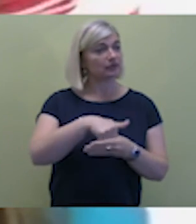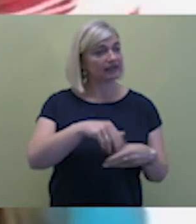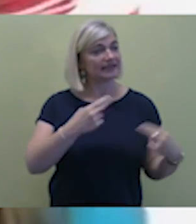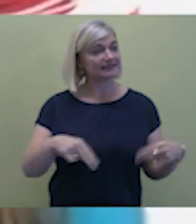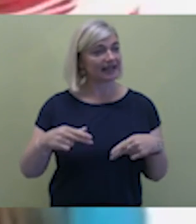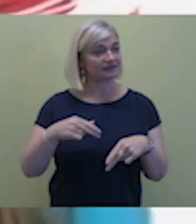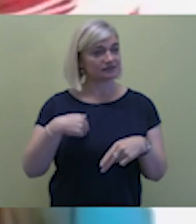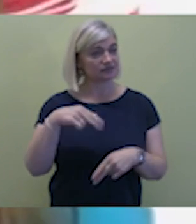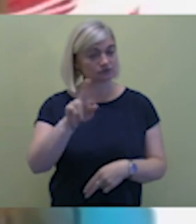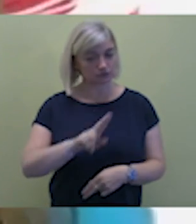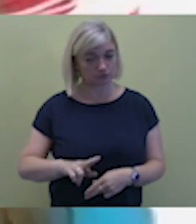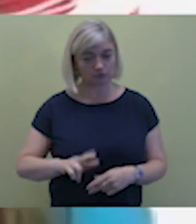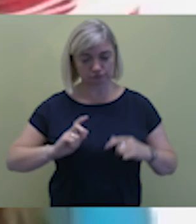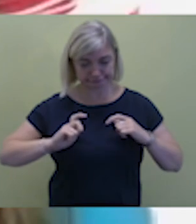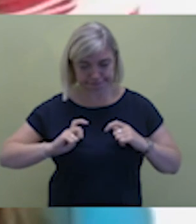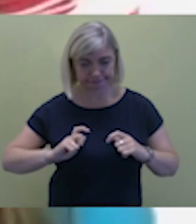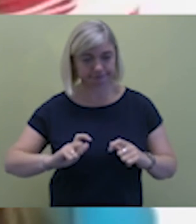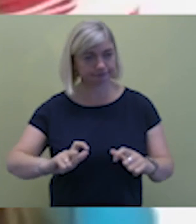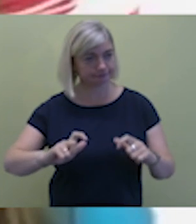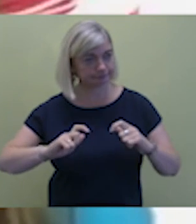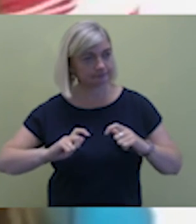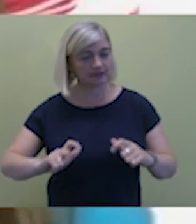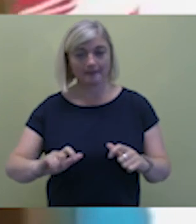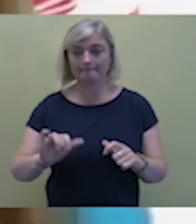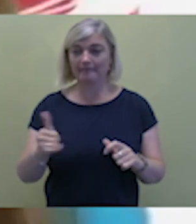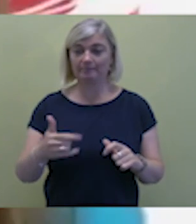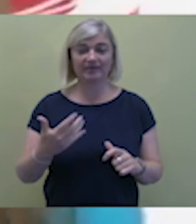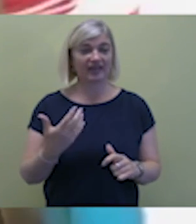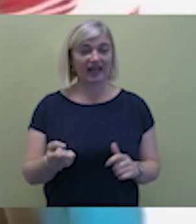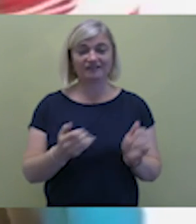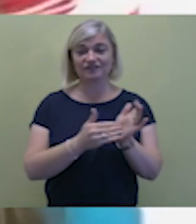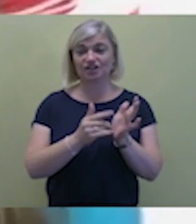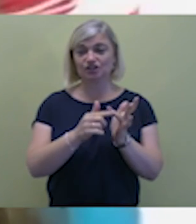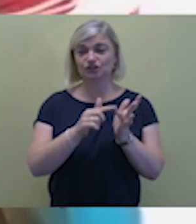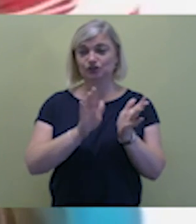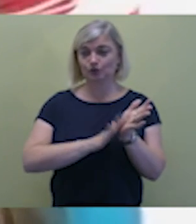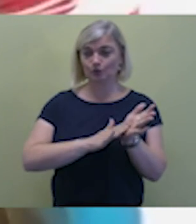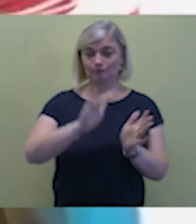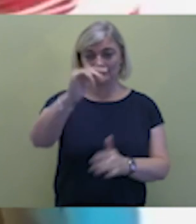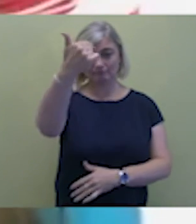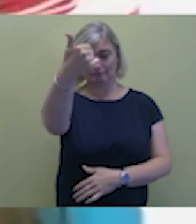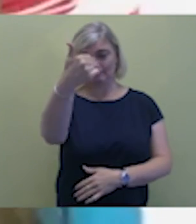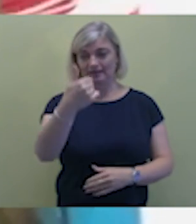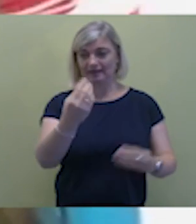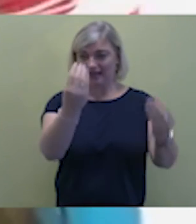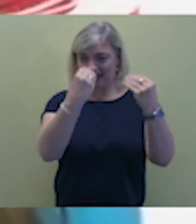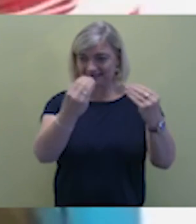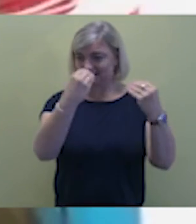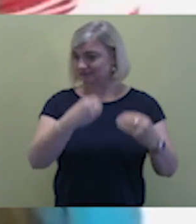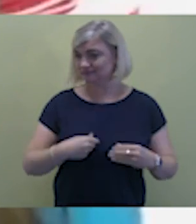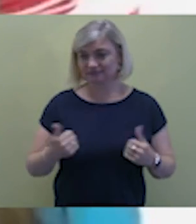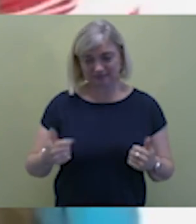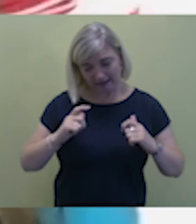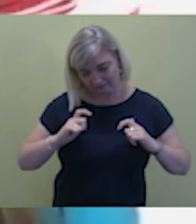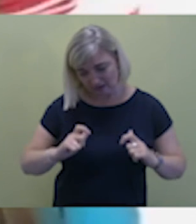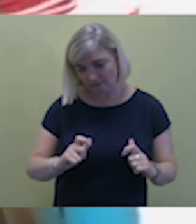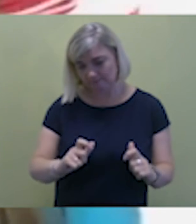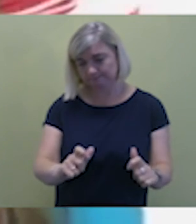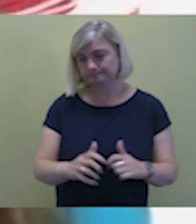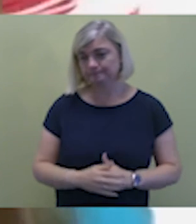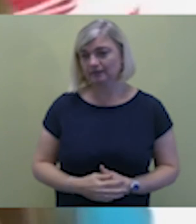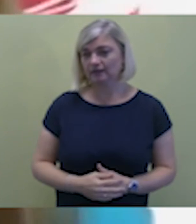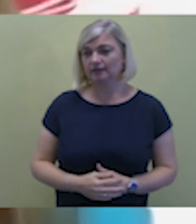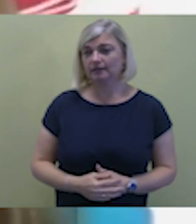at the moment, then keep going. If that's Zoom lessons that you're doing, then that's brilliant. Just keep going with